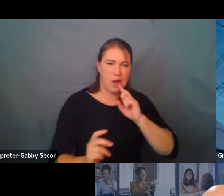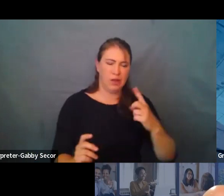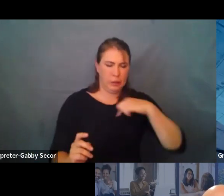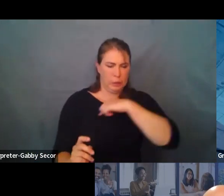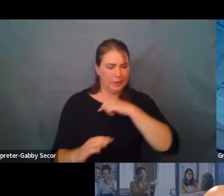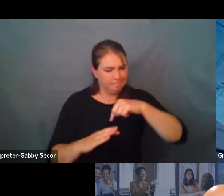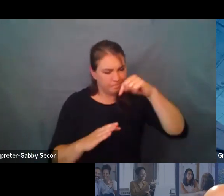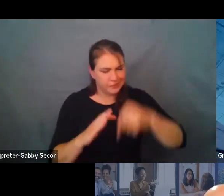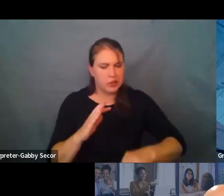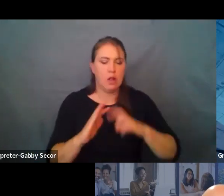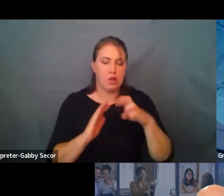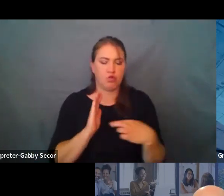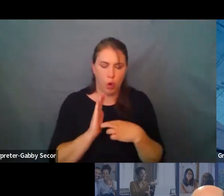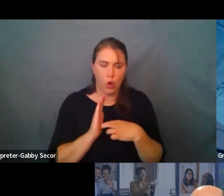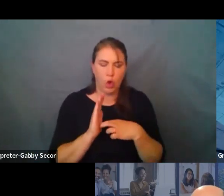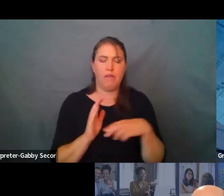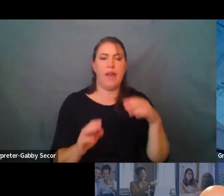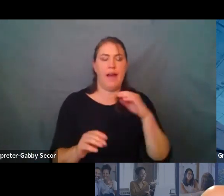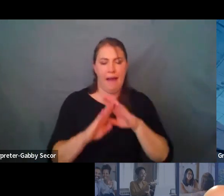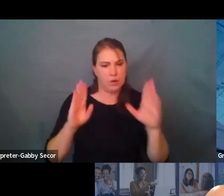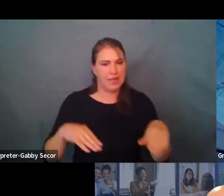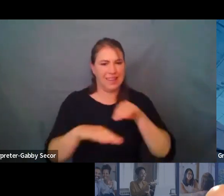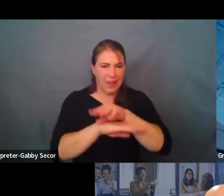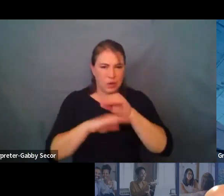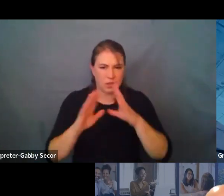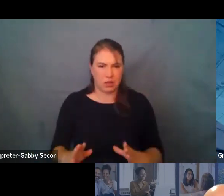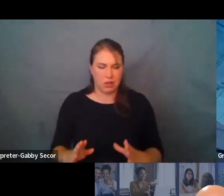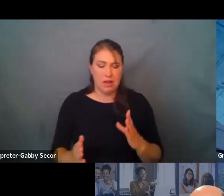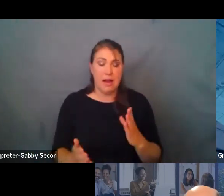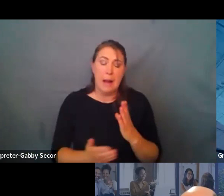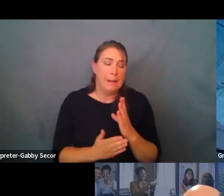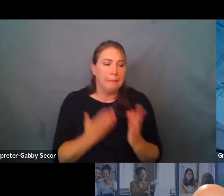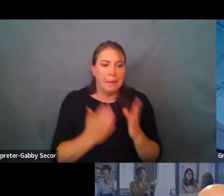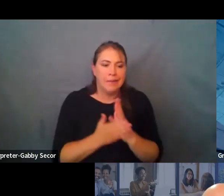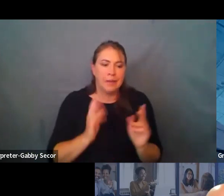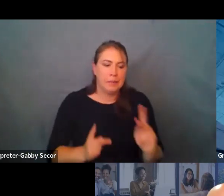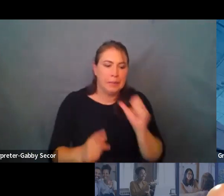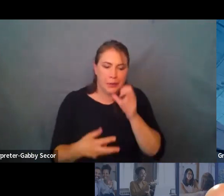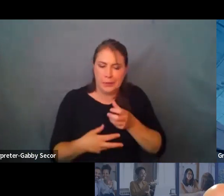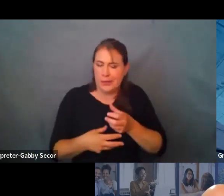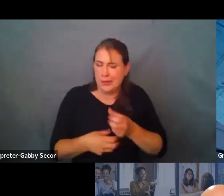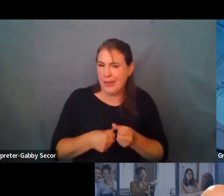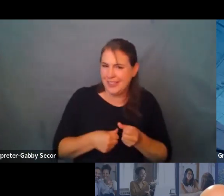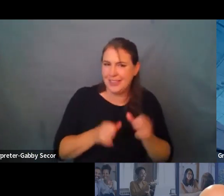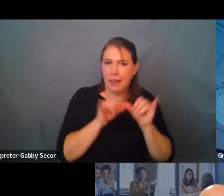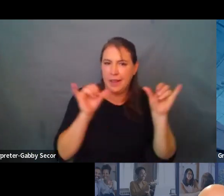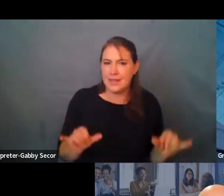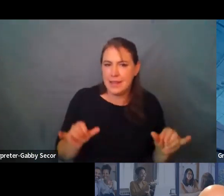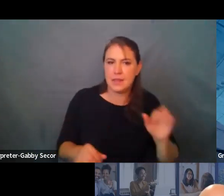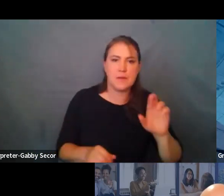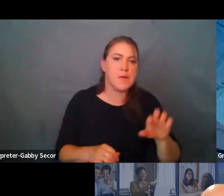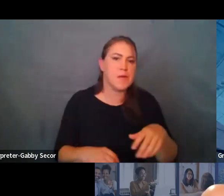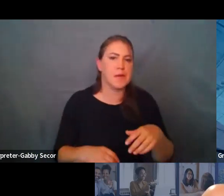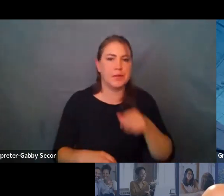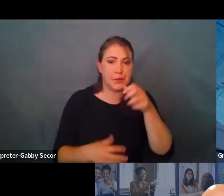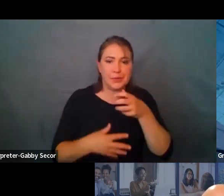play in reaching those consumers who may not trust in the system or their servicers or others. So this partnership